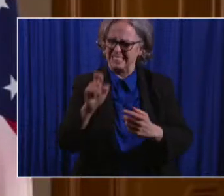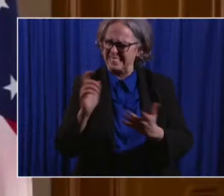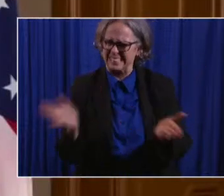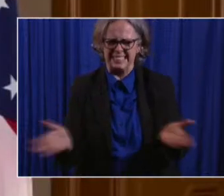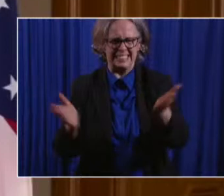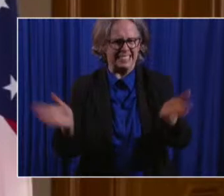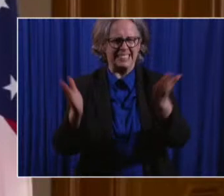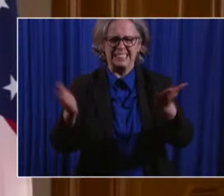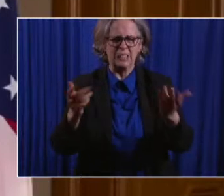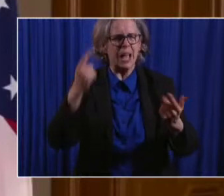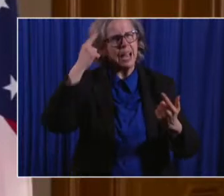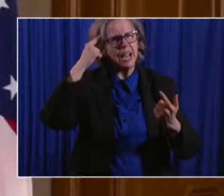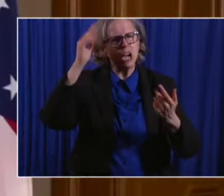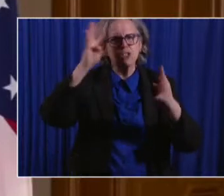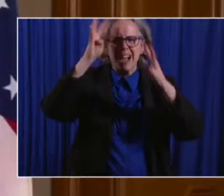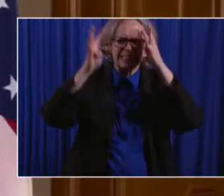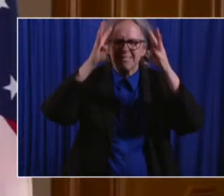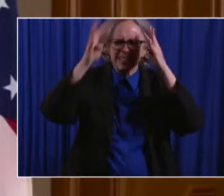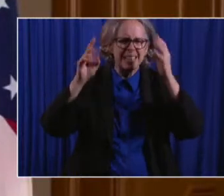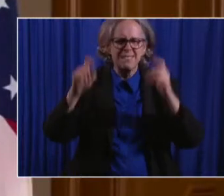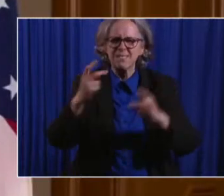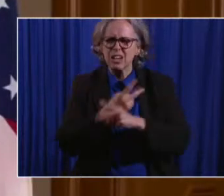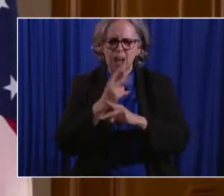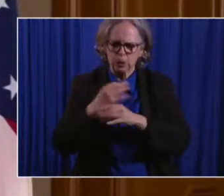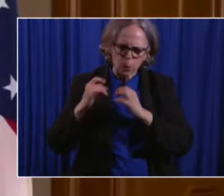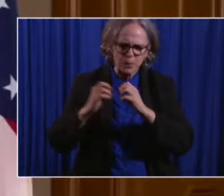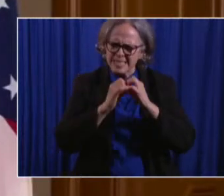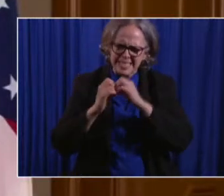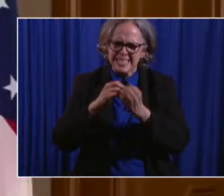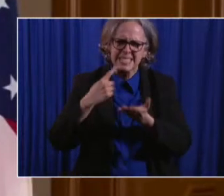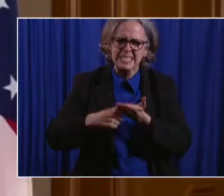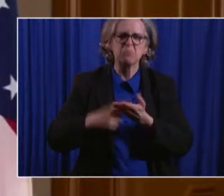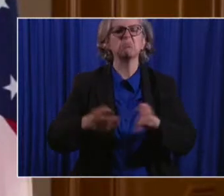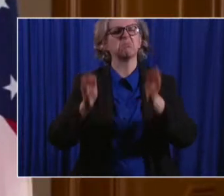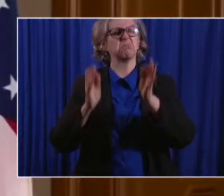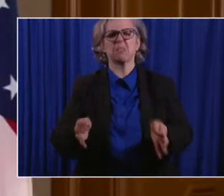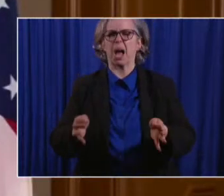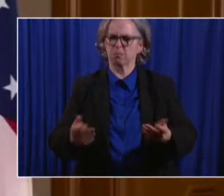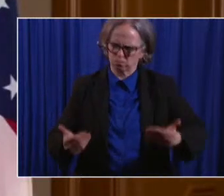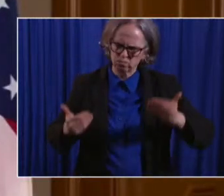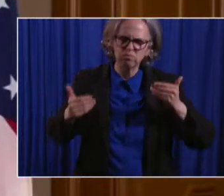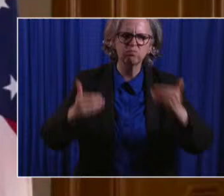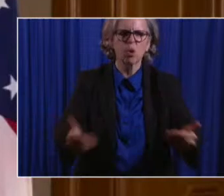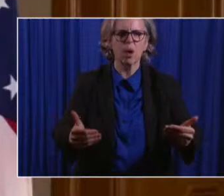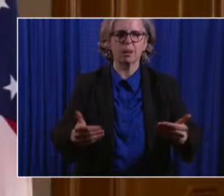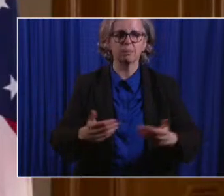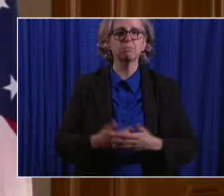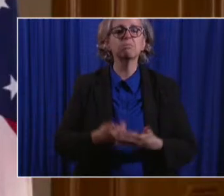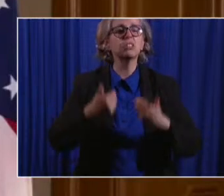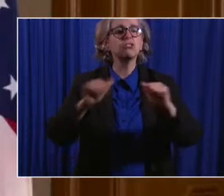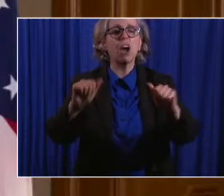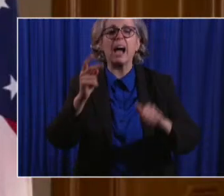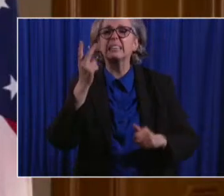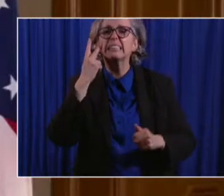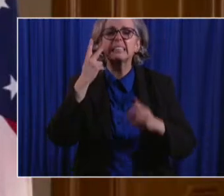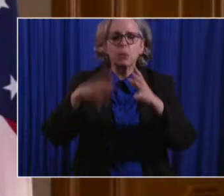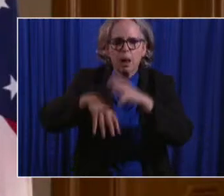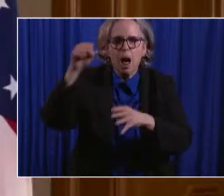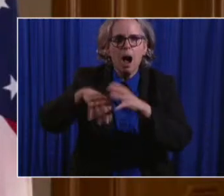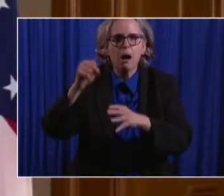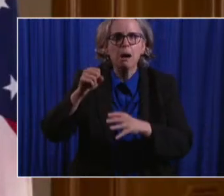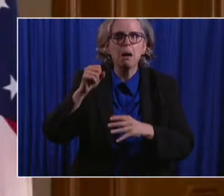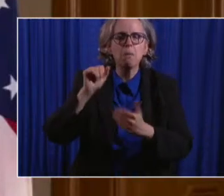more people vaccinated. And we made the decision to try this and see what